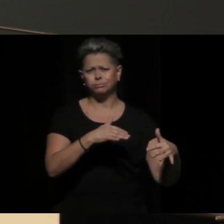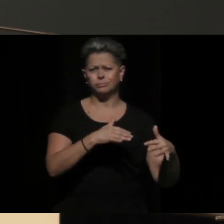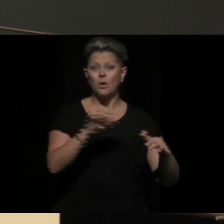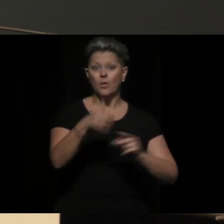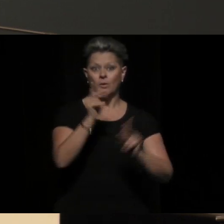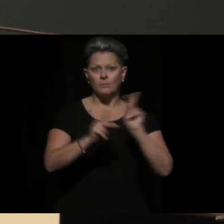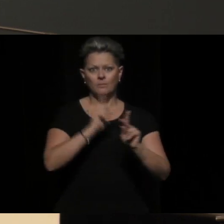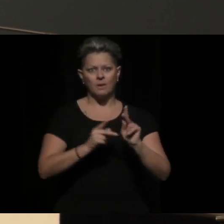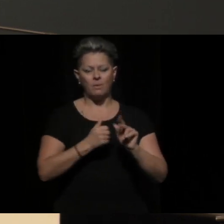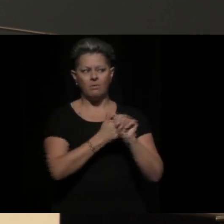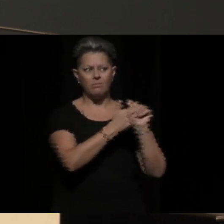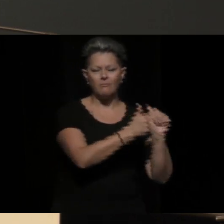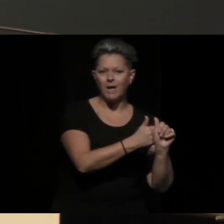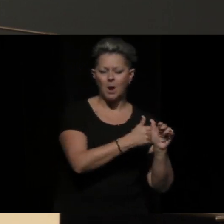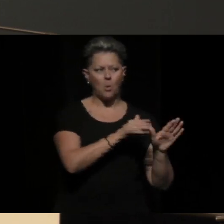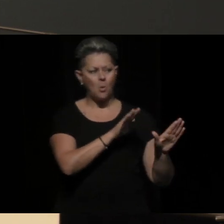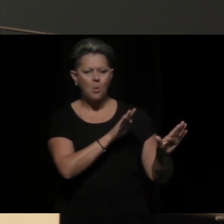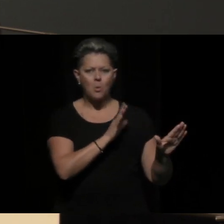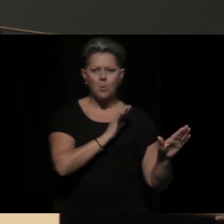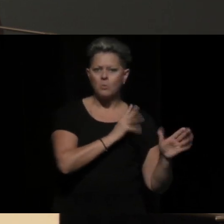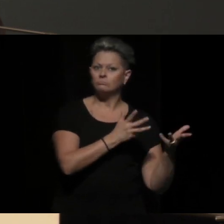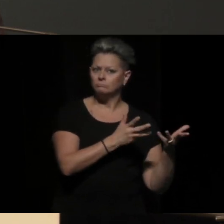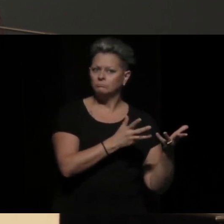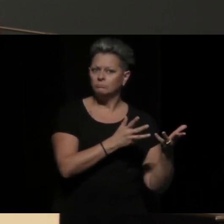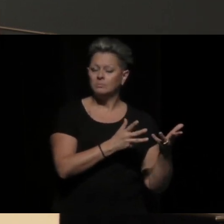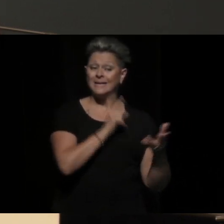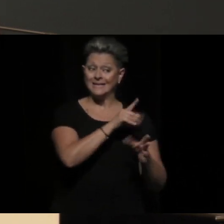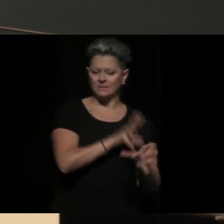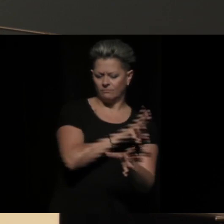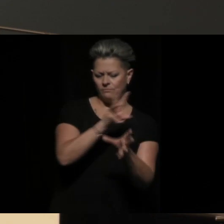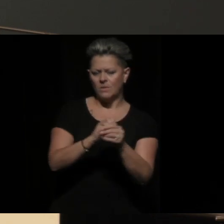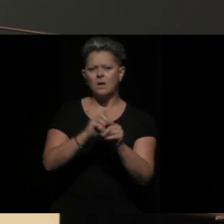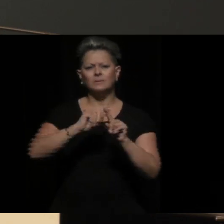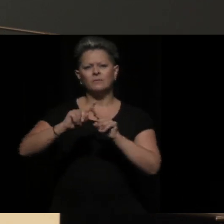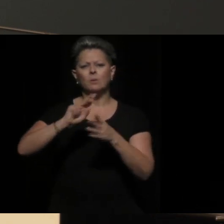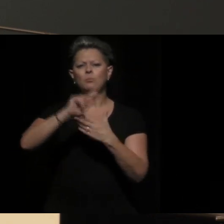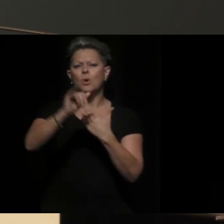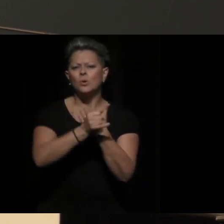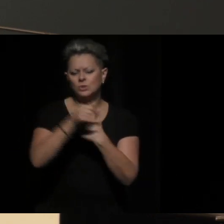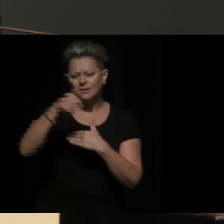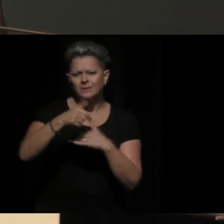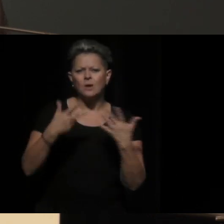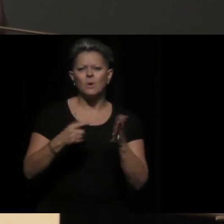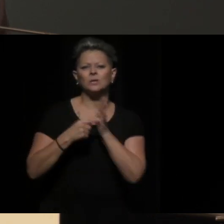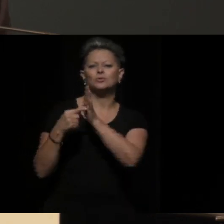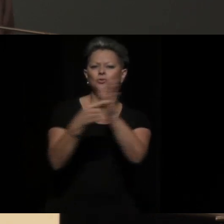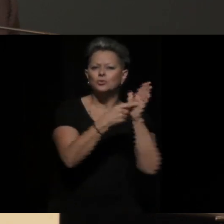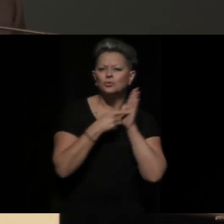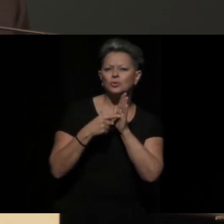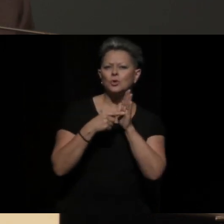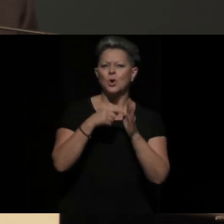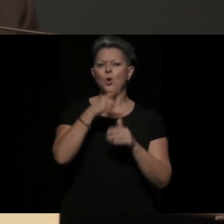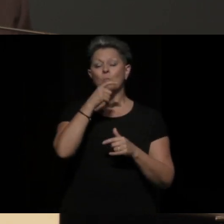example. Mr. Walsh's involvement in the project that identified the remains of Private John Lambert of